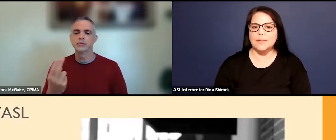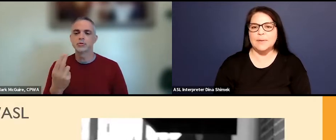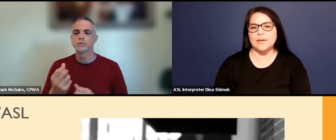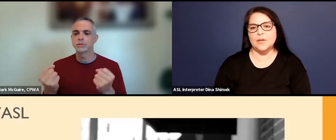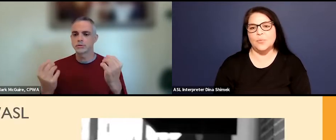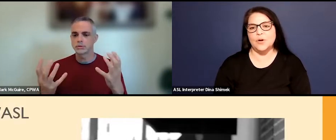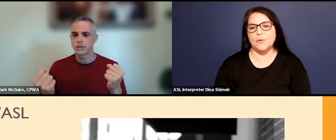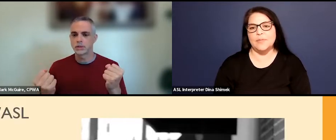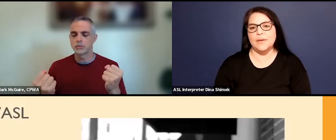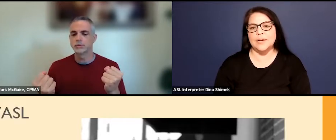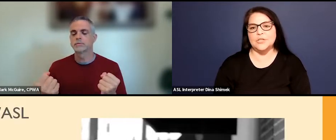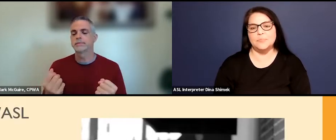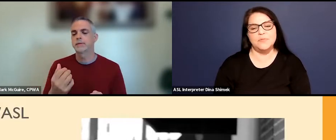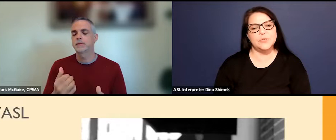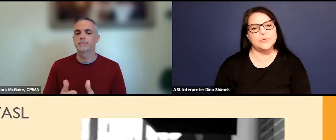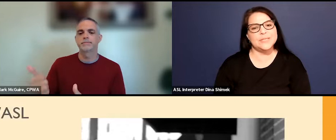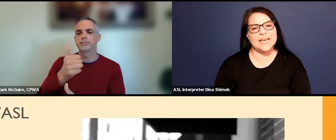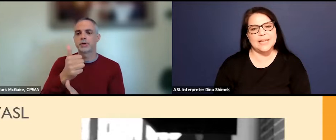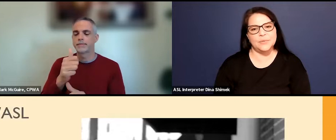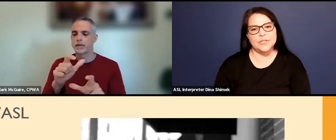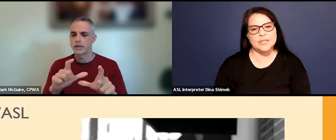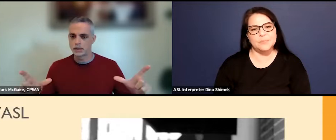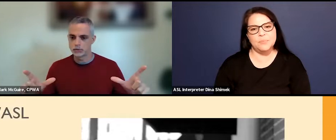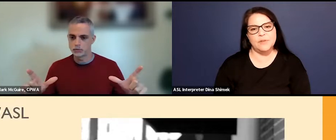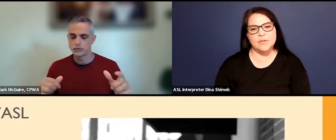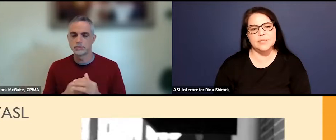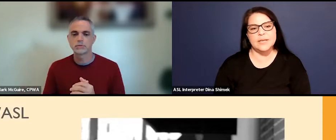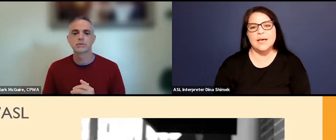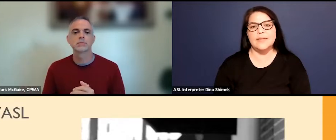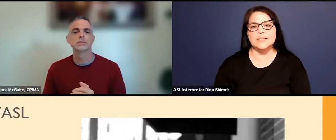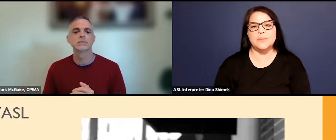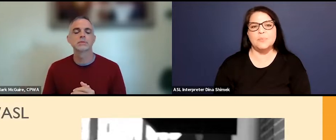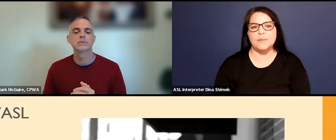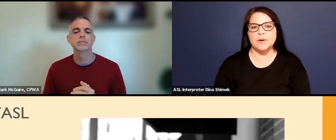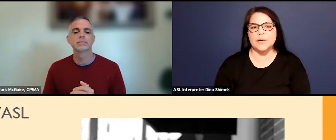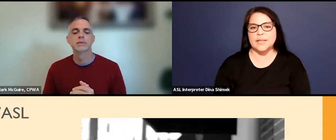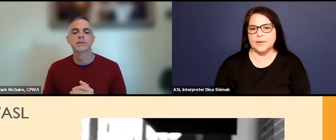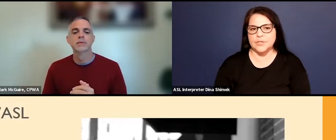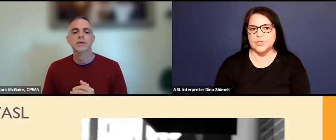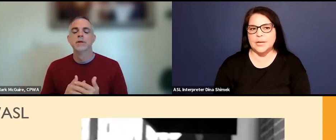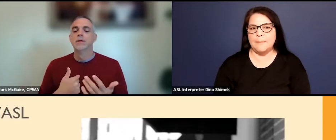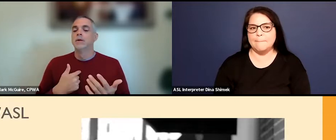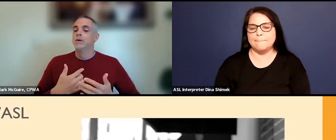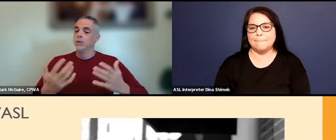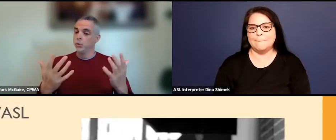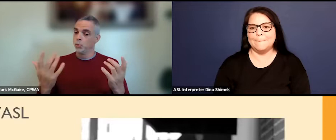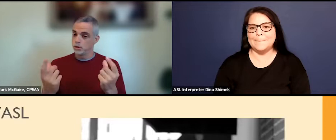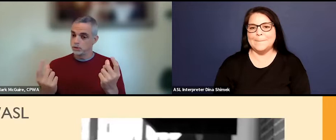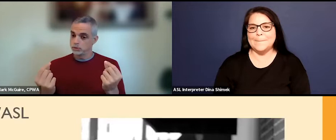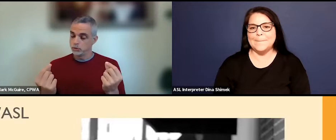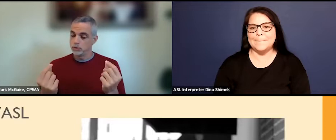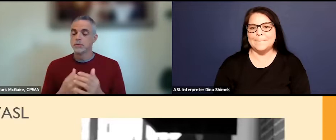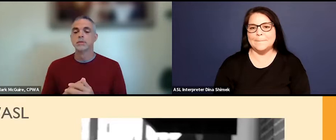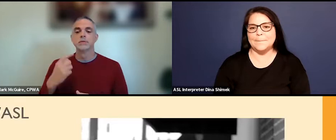You might be, wonder about that, but I do prefer to use sign language. That is my preference, and that is my primary language.